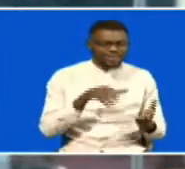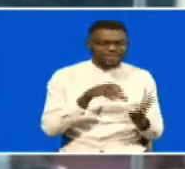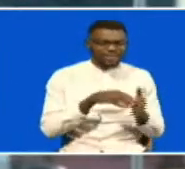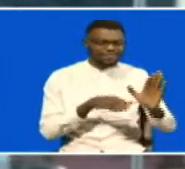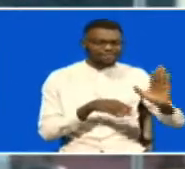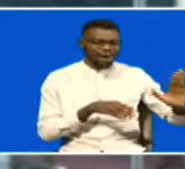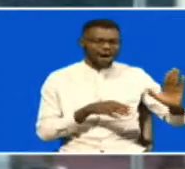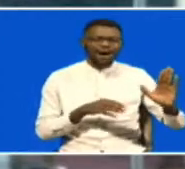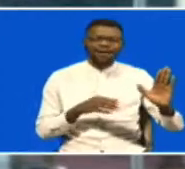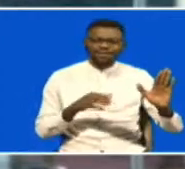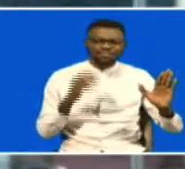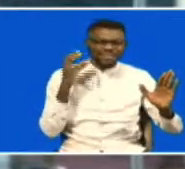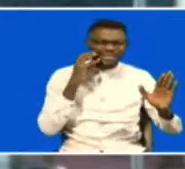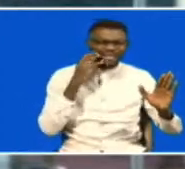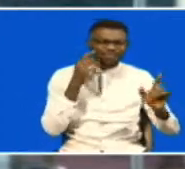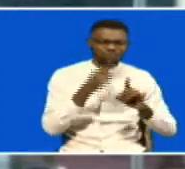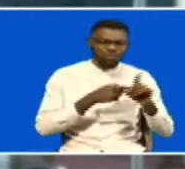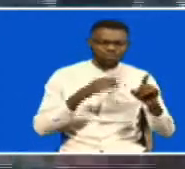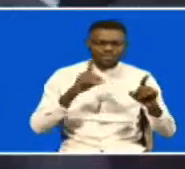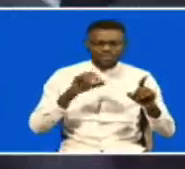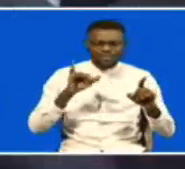ya DCI.